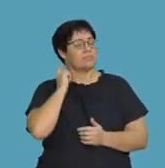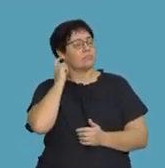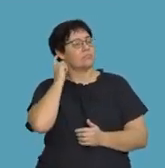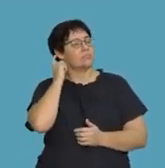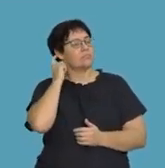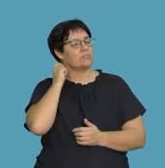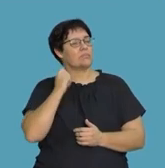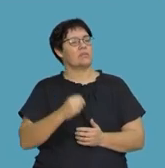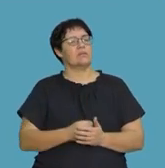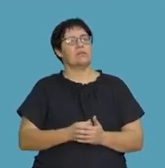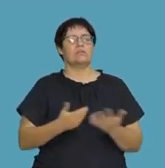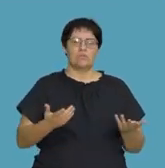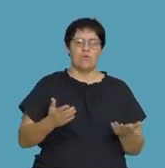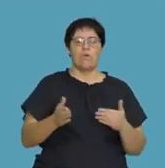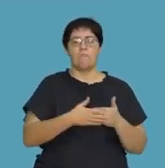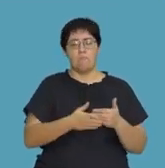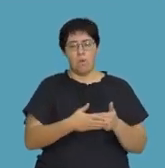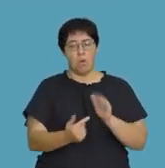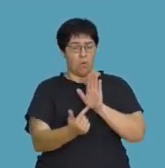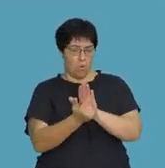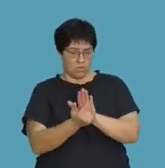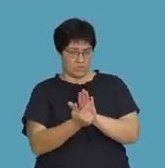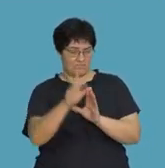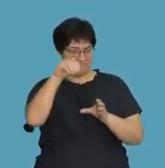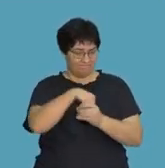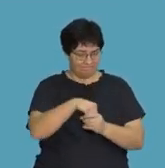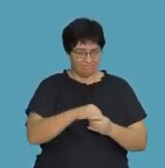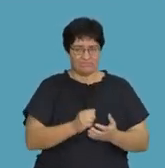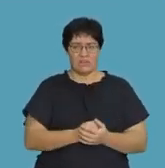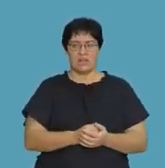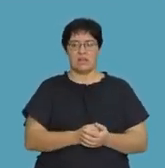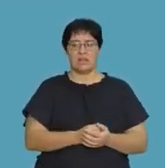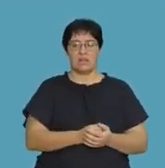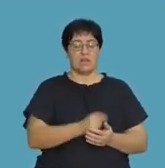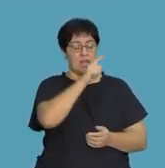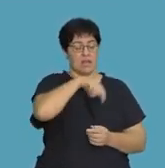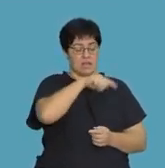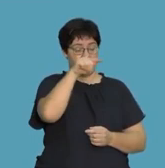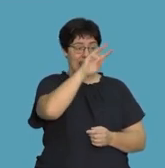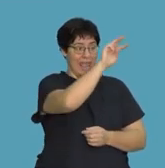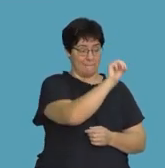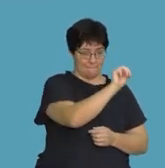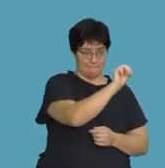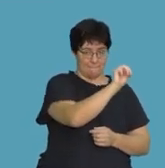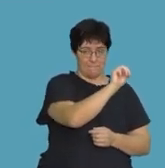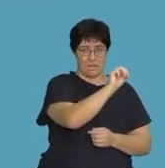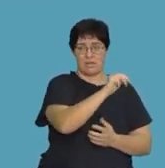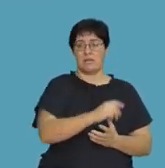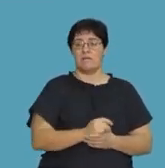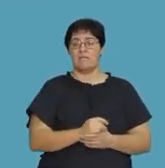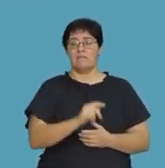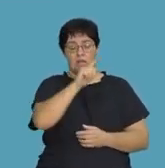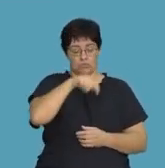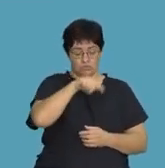the bracket. Some more interesting laws will be if I have the mth root of the nth